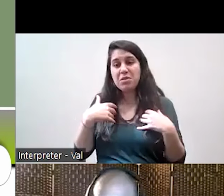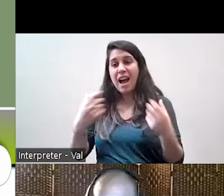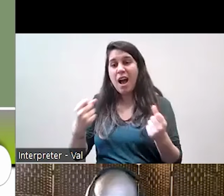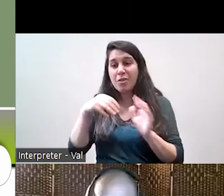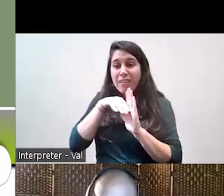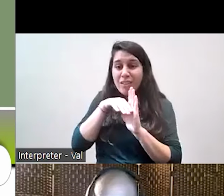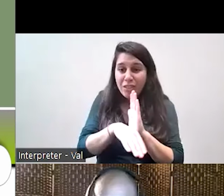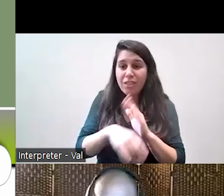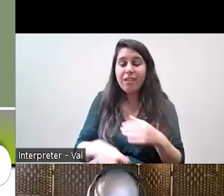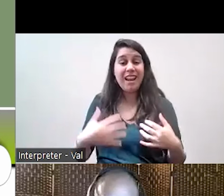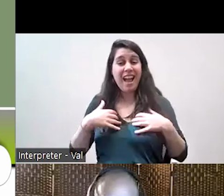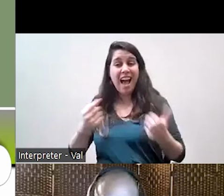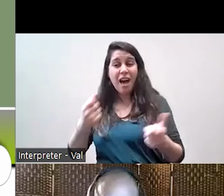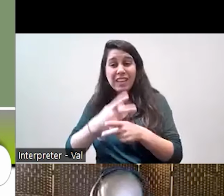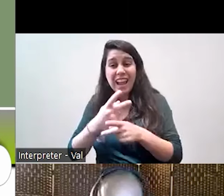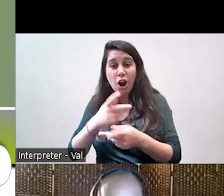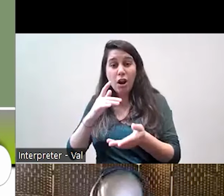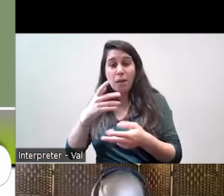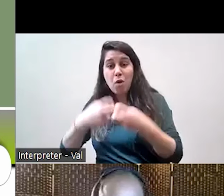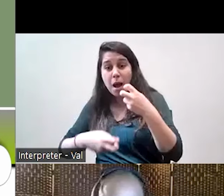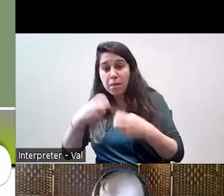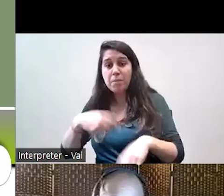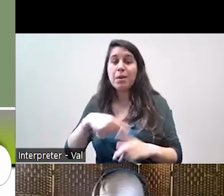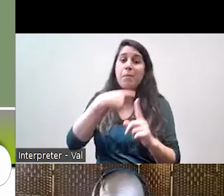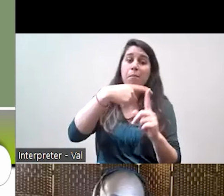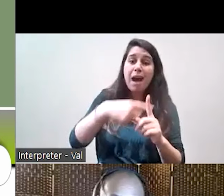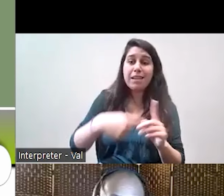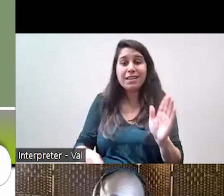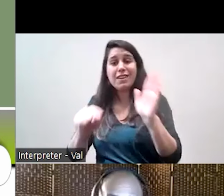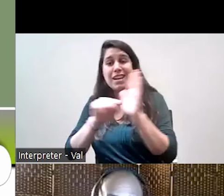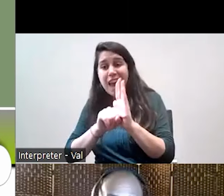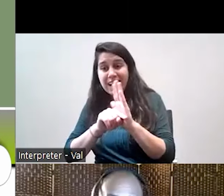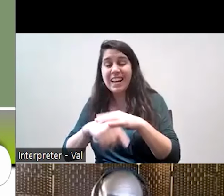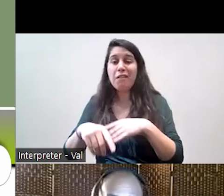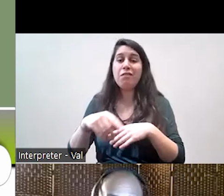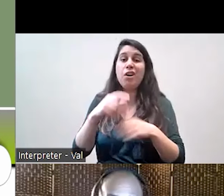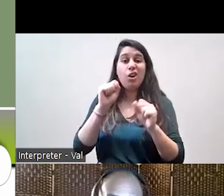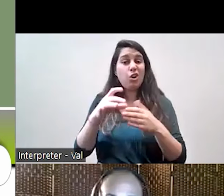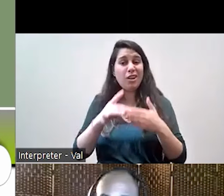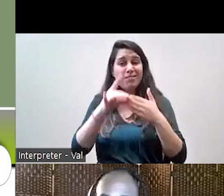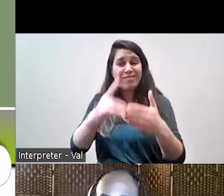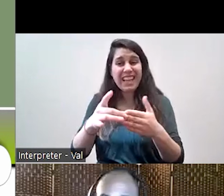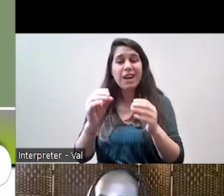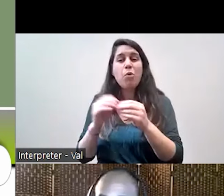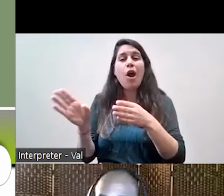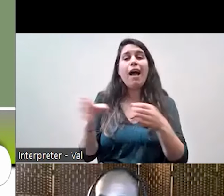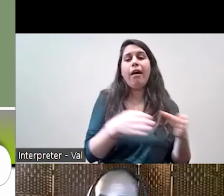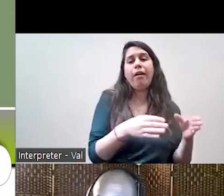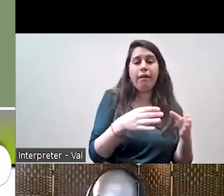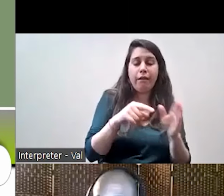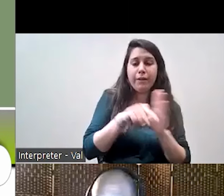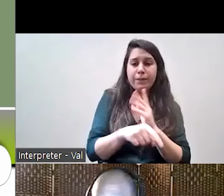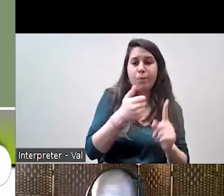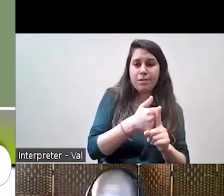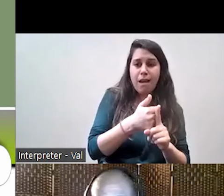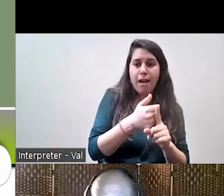some healthcare experiences that are either positive or negative in the case that's leading more towards suicide. And then some